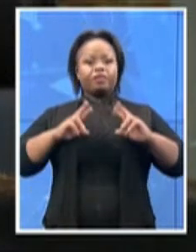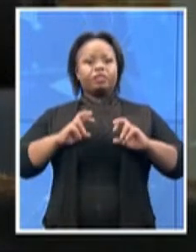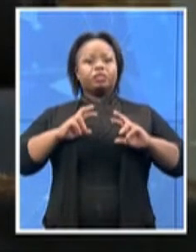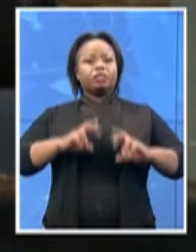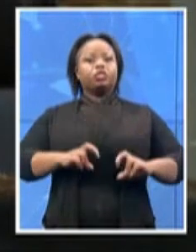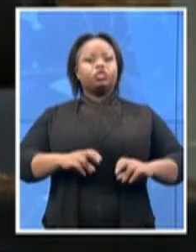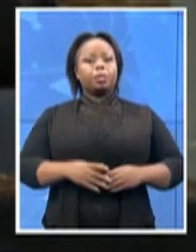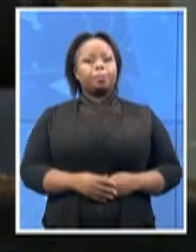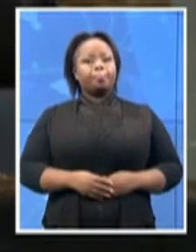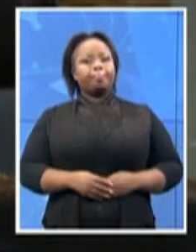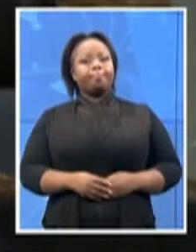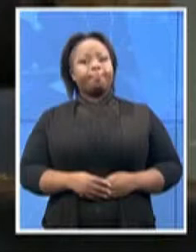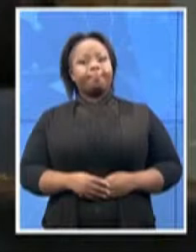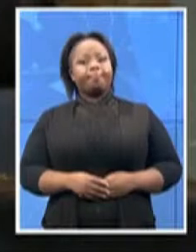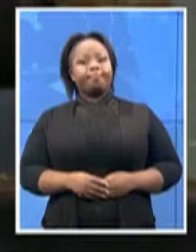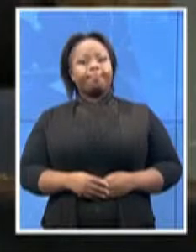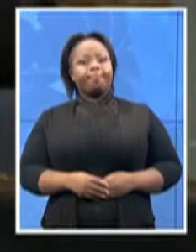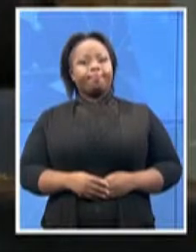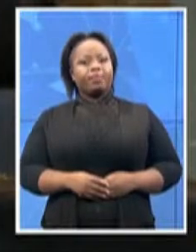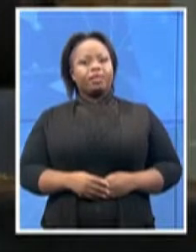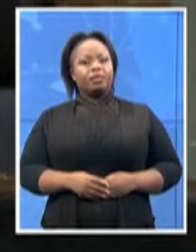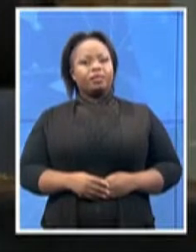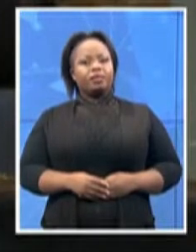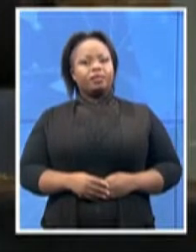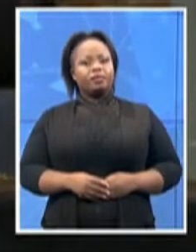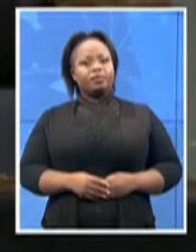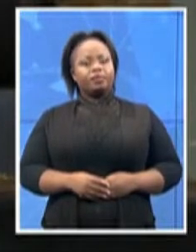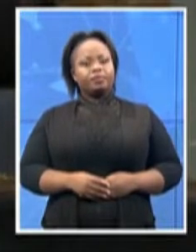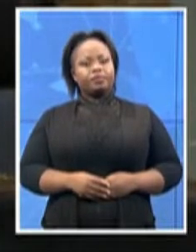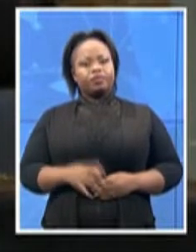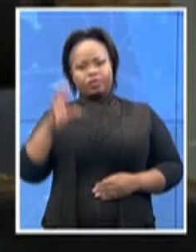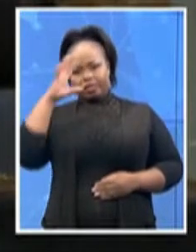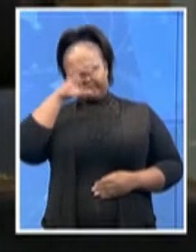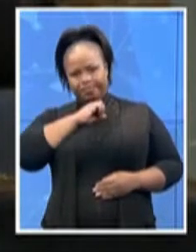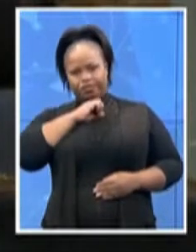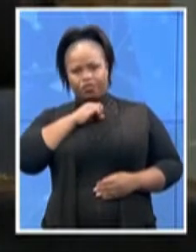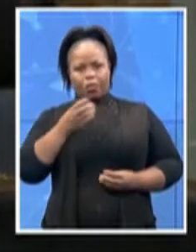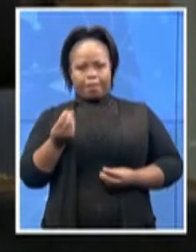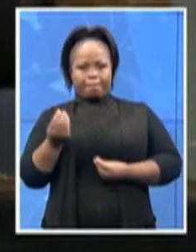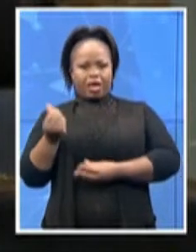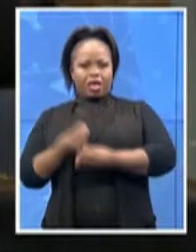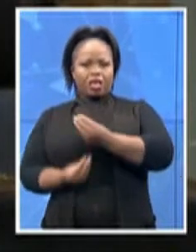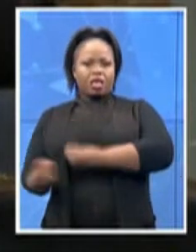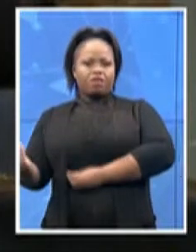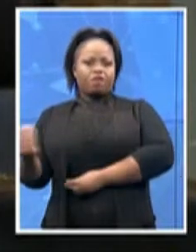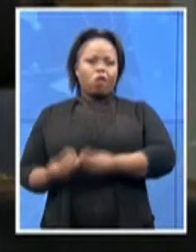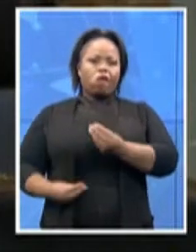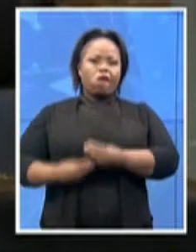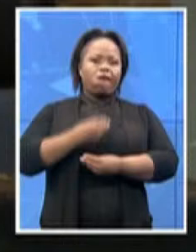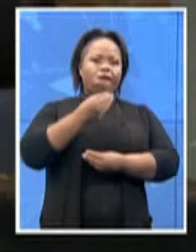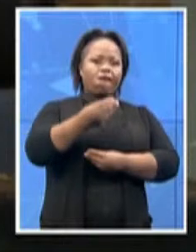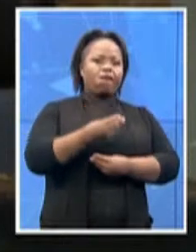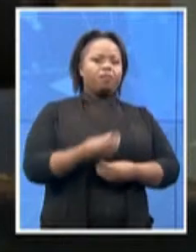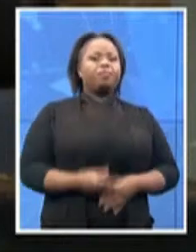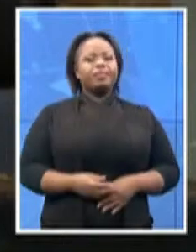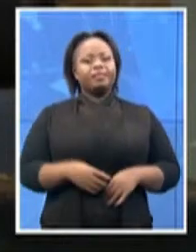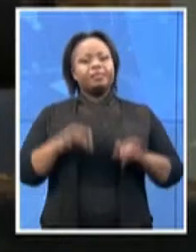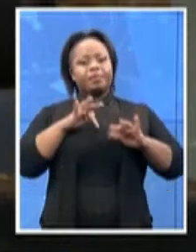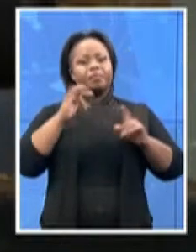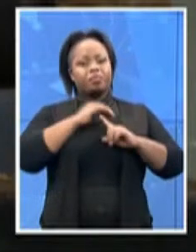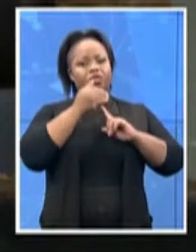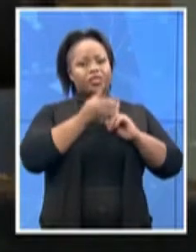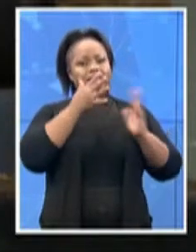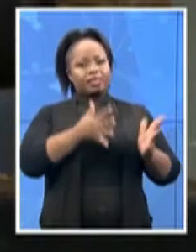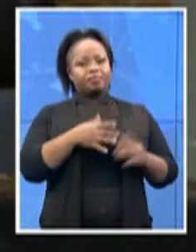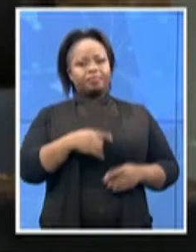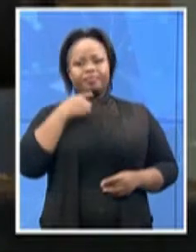over the suspicion of money laundering. The Public Protector found that the 500,000 donation from